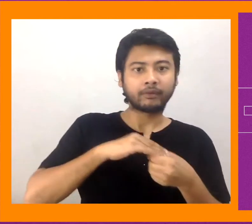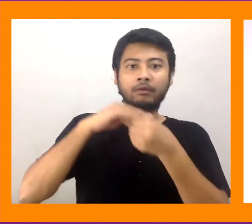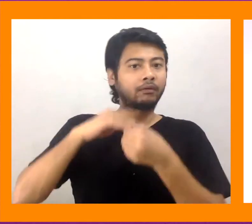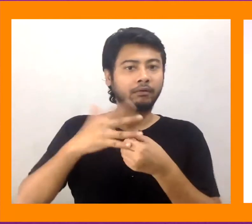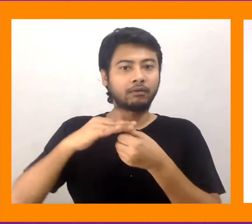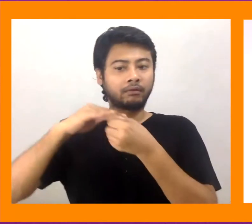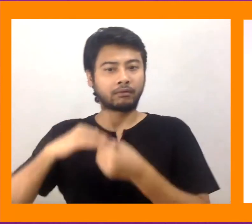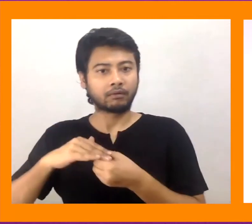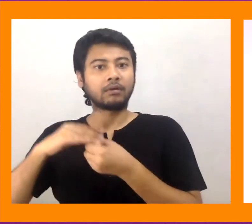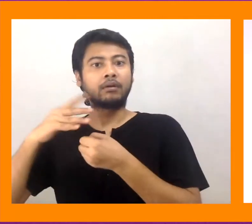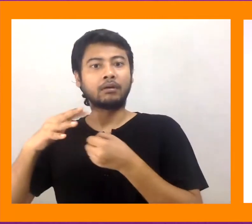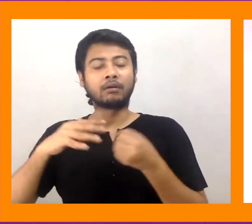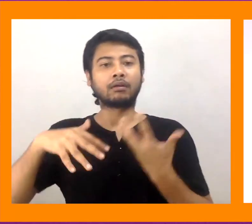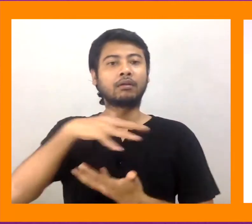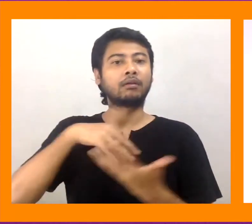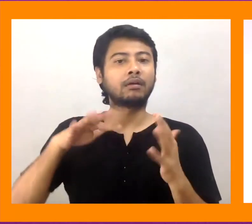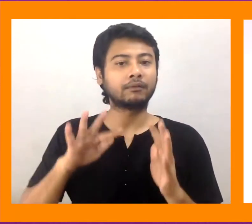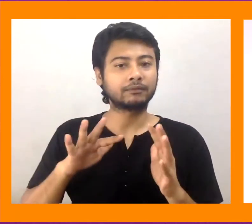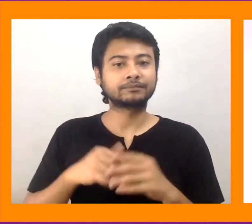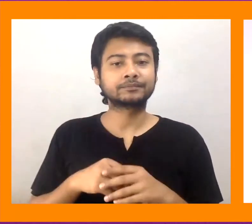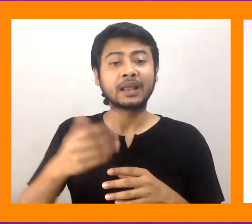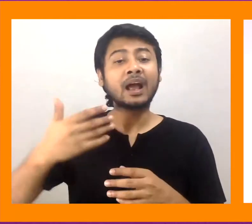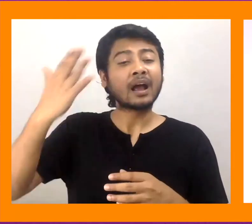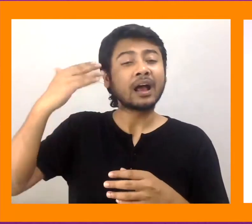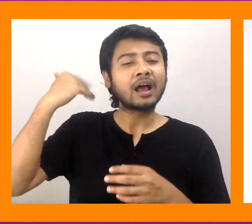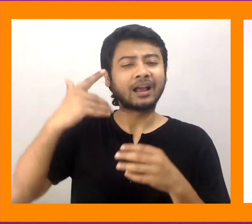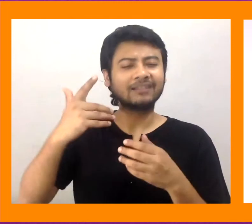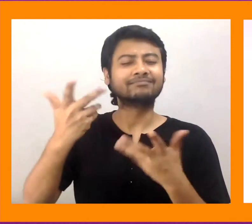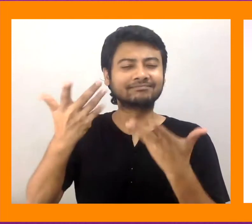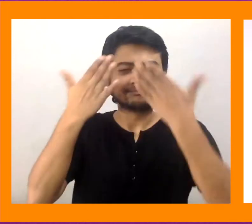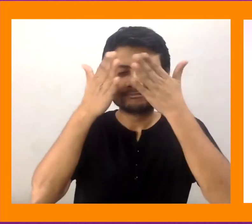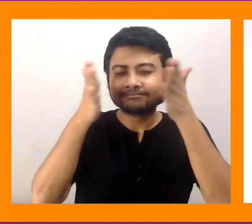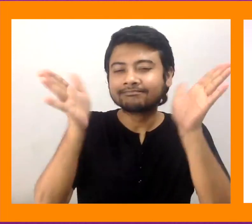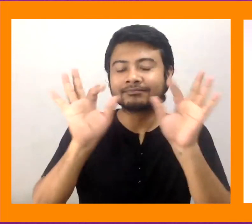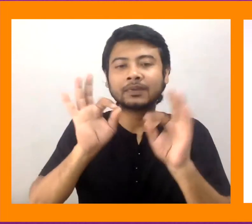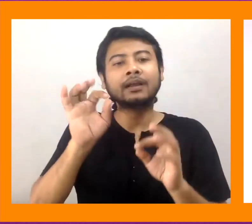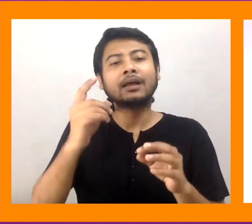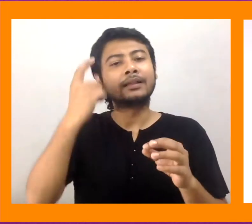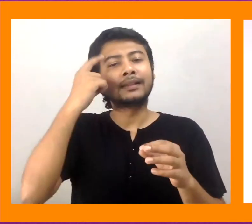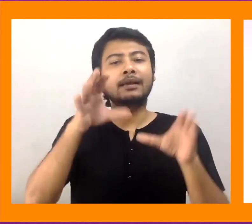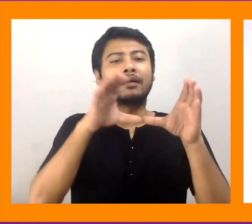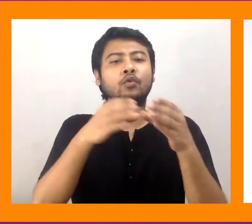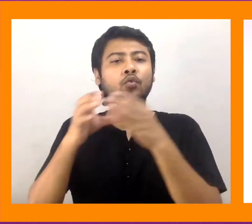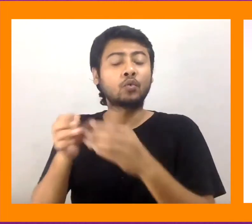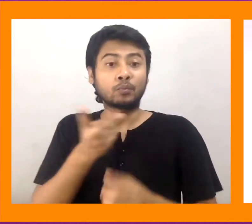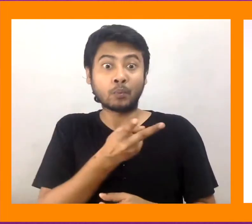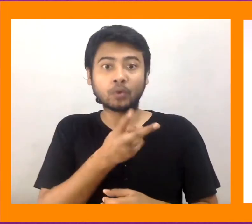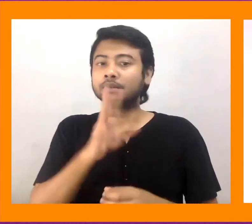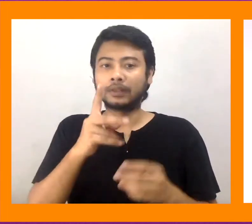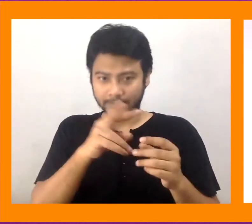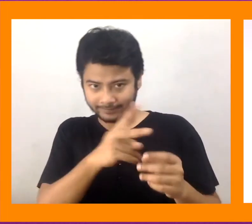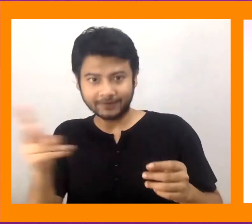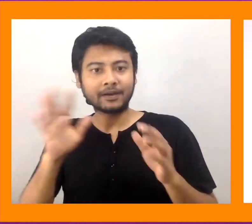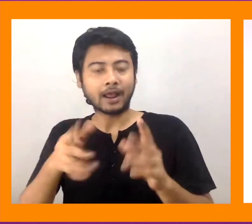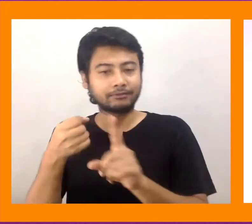reasons. Though the term intersectionality was coined and understood against the backdrop of gender and race discrimination, it has now evolved